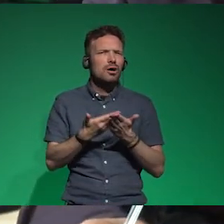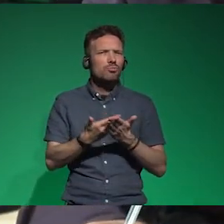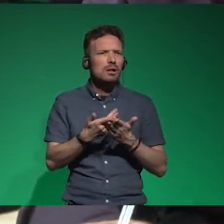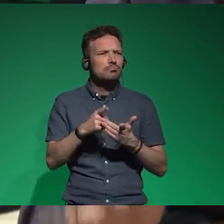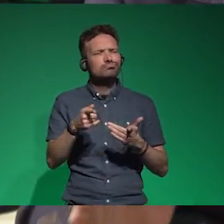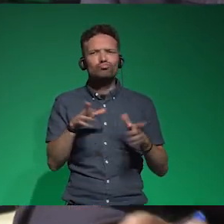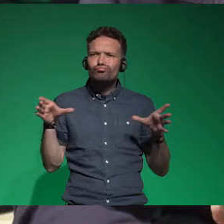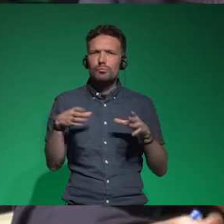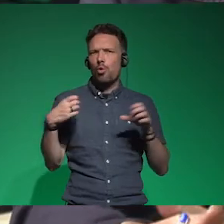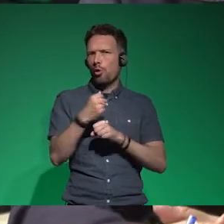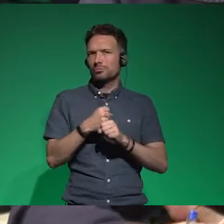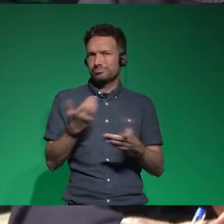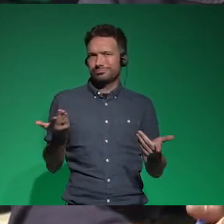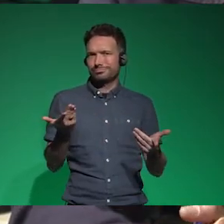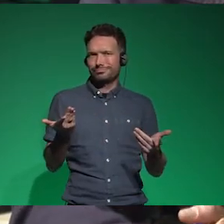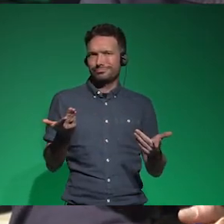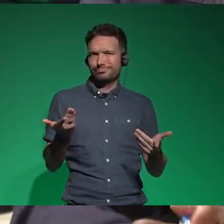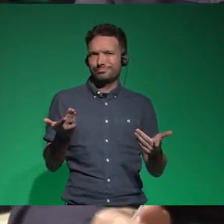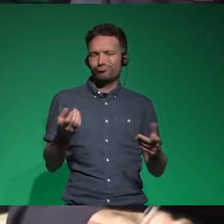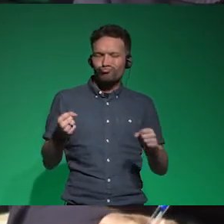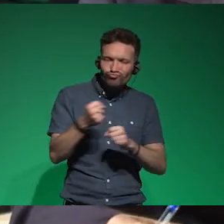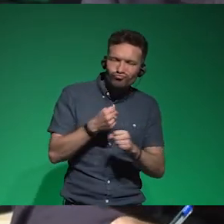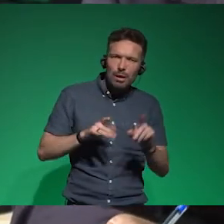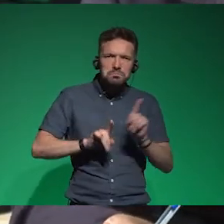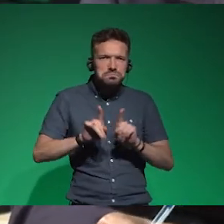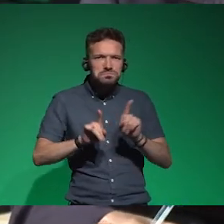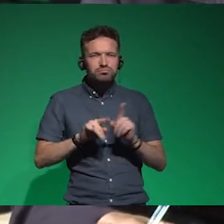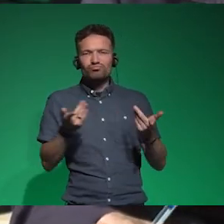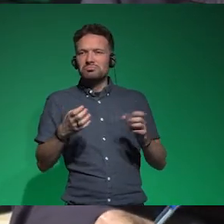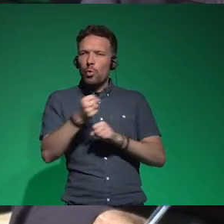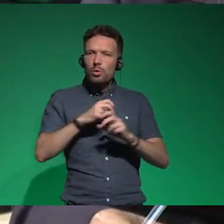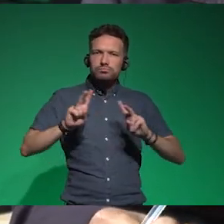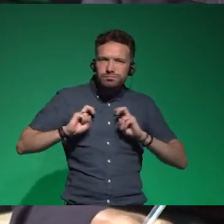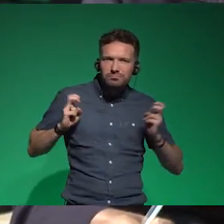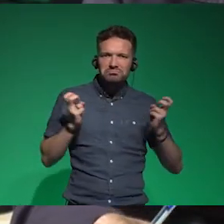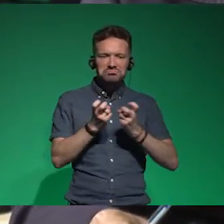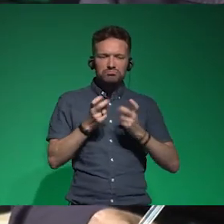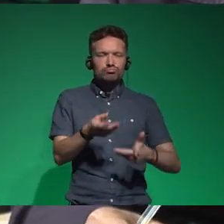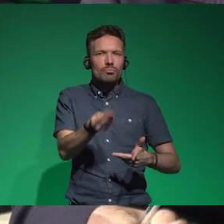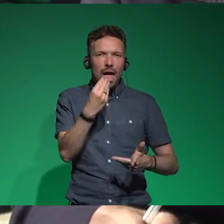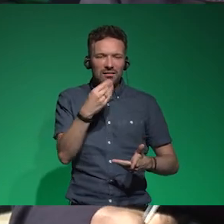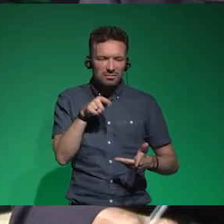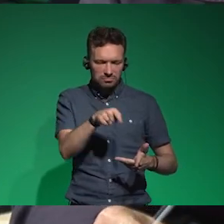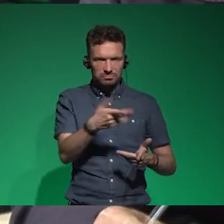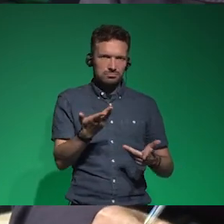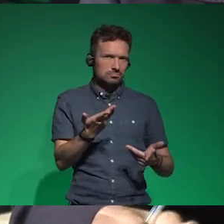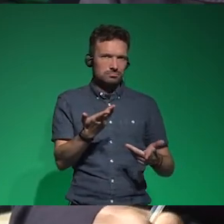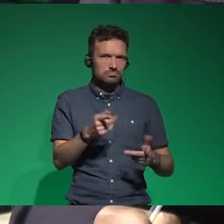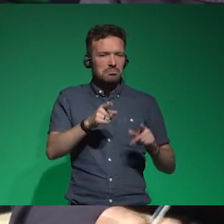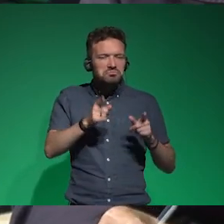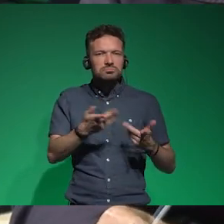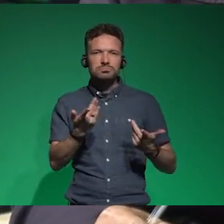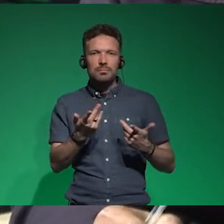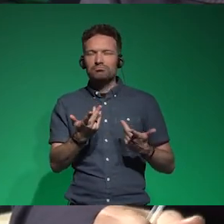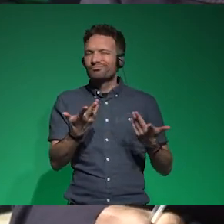then if I want to add that what Ade said, that it's also a matter of language, because